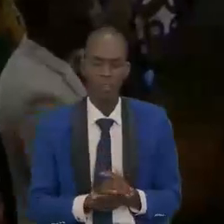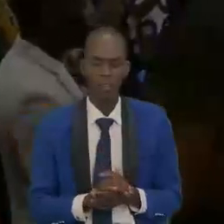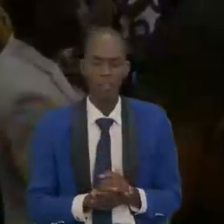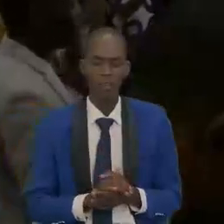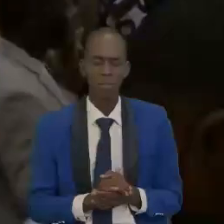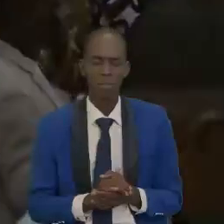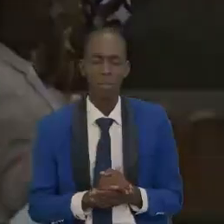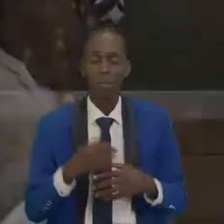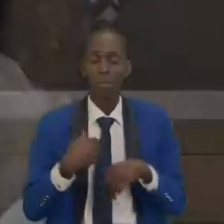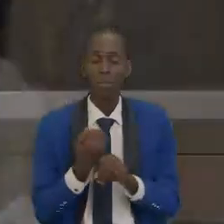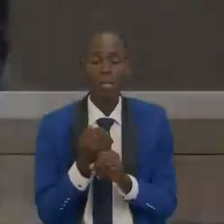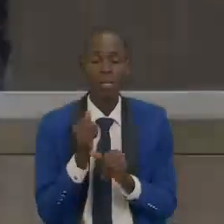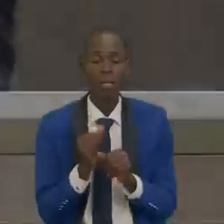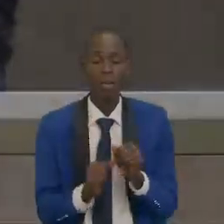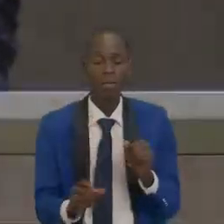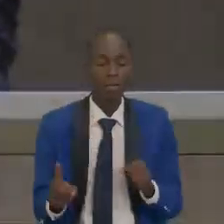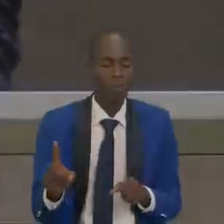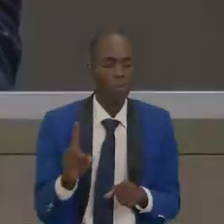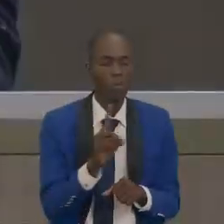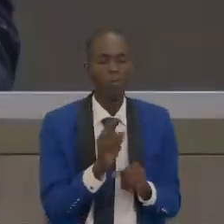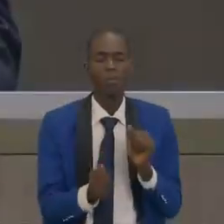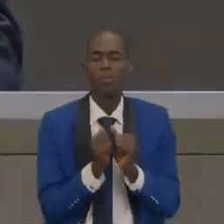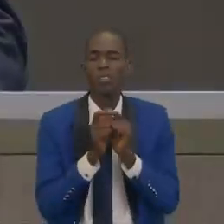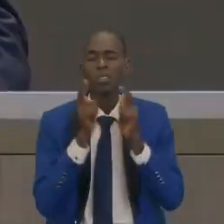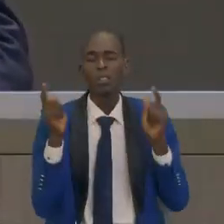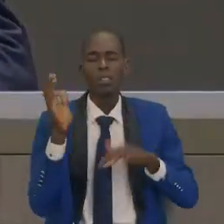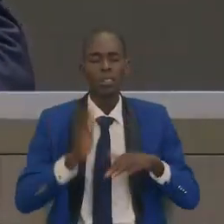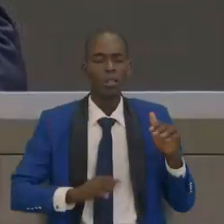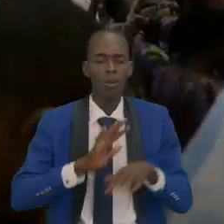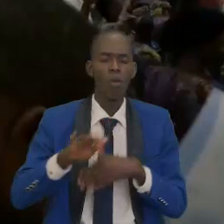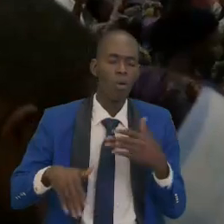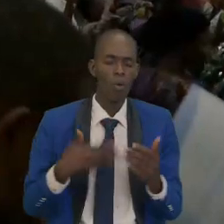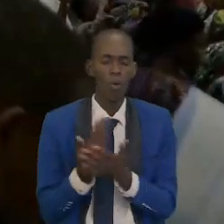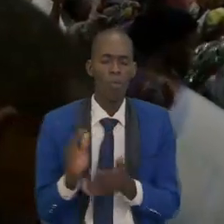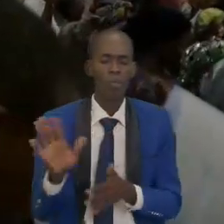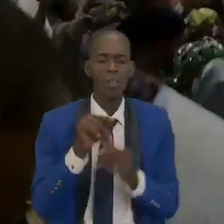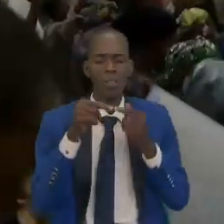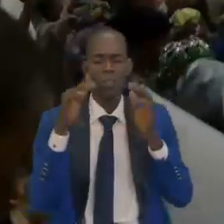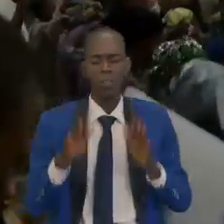make everyone greater than all their enemies